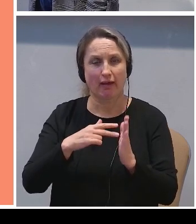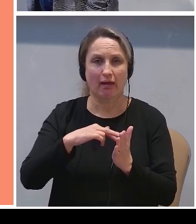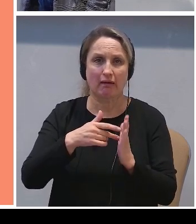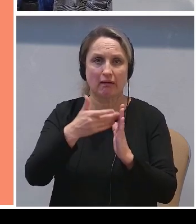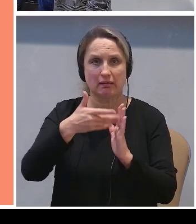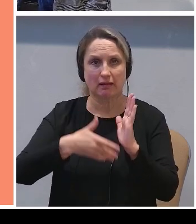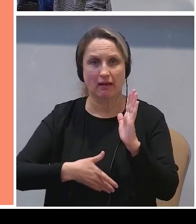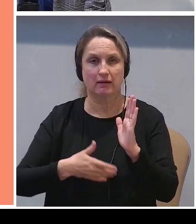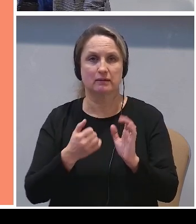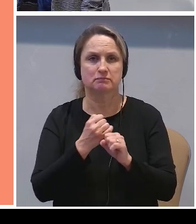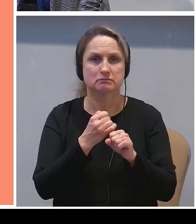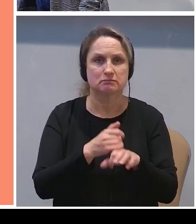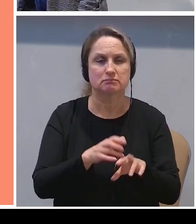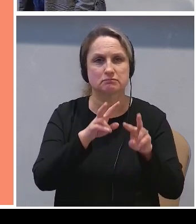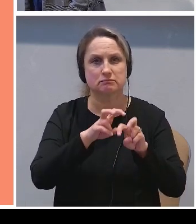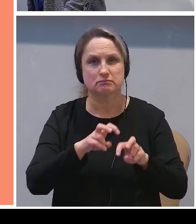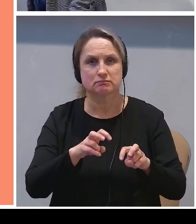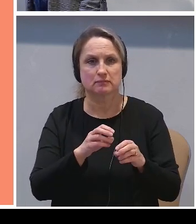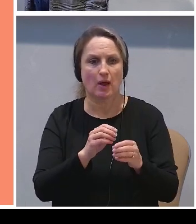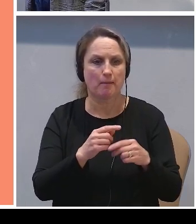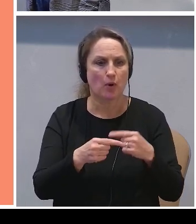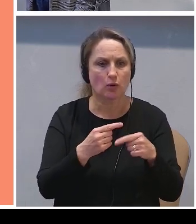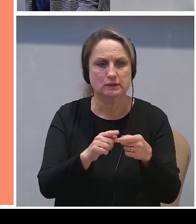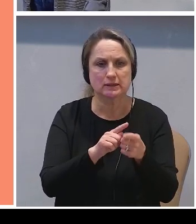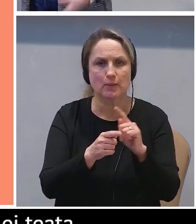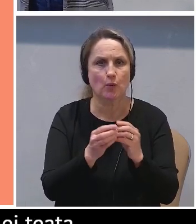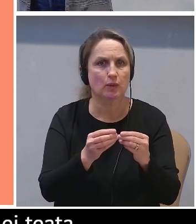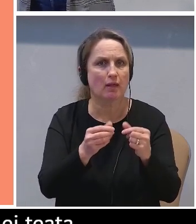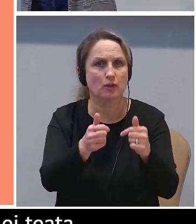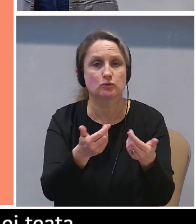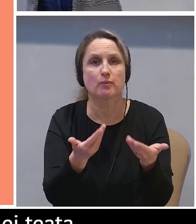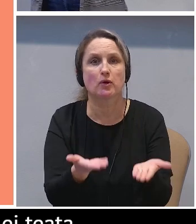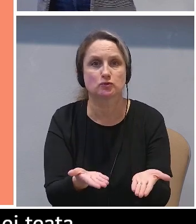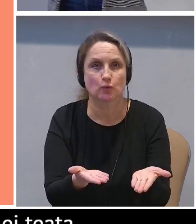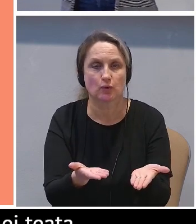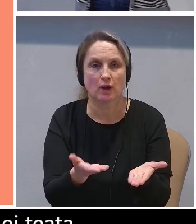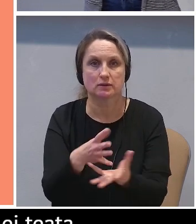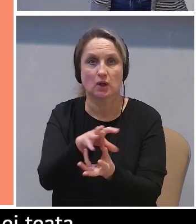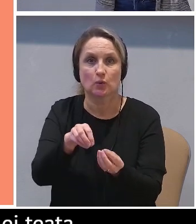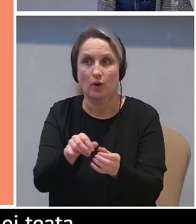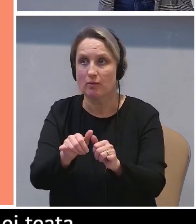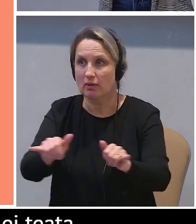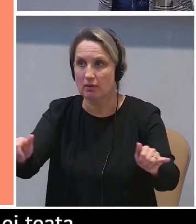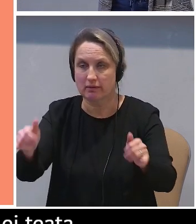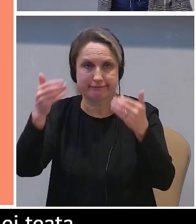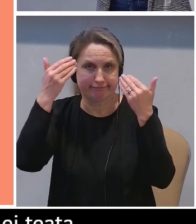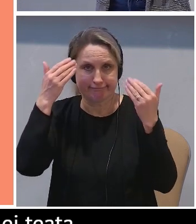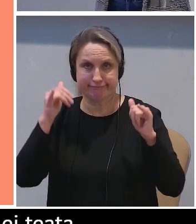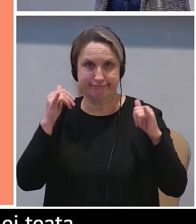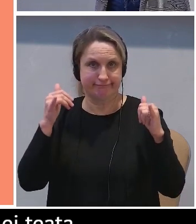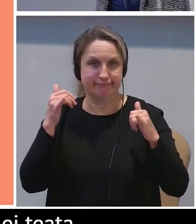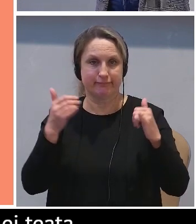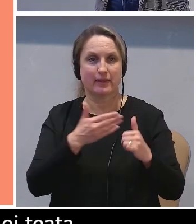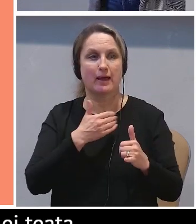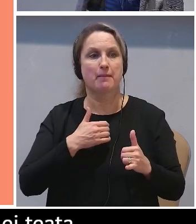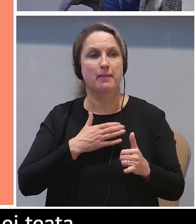we did, it was defining 18 specific activities that are very important to consider when an investigator is setting up a